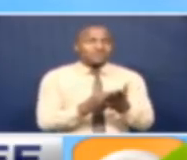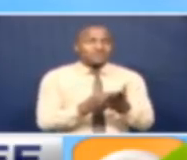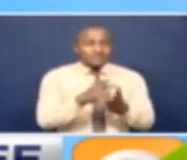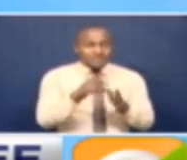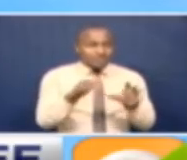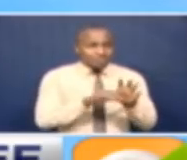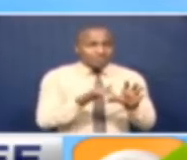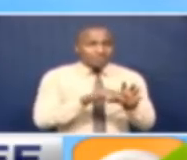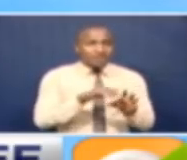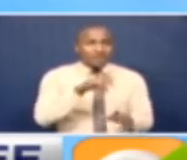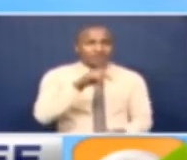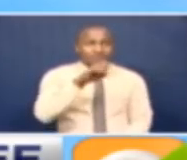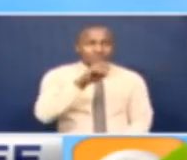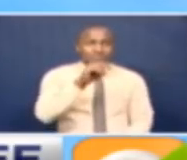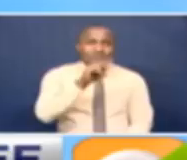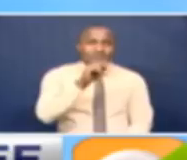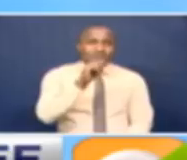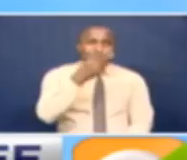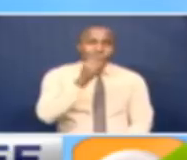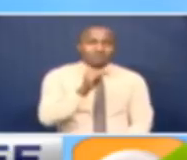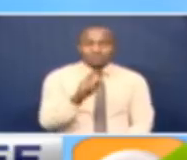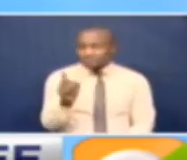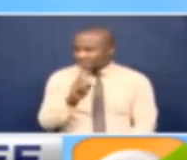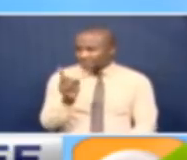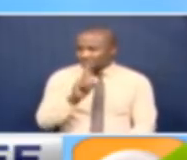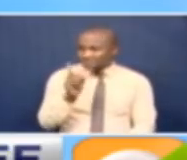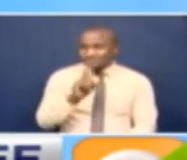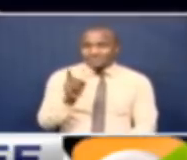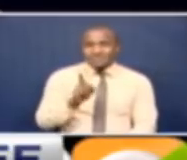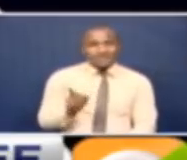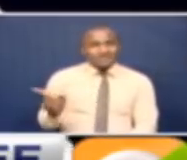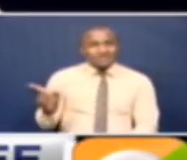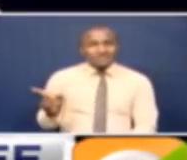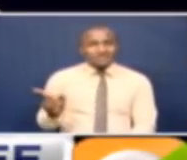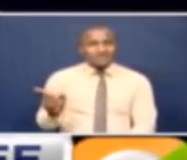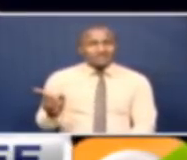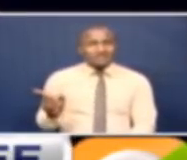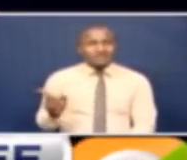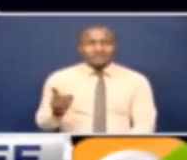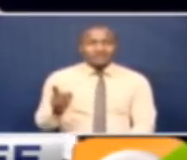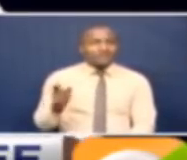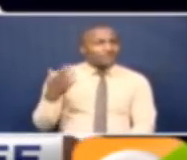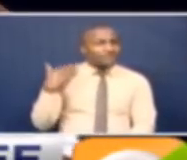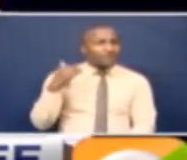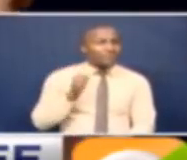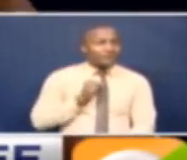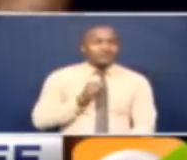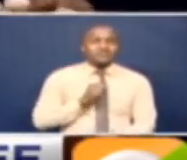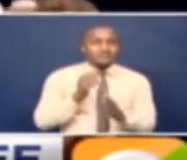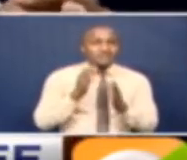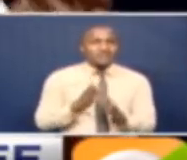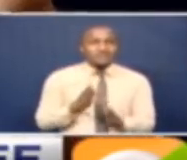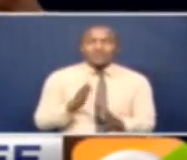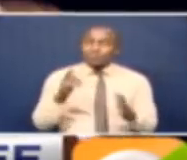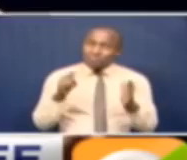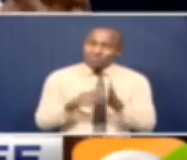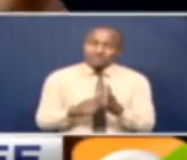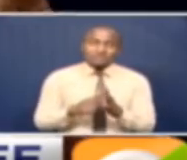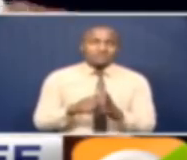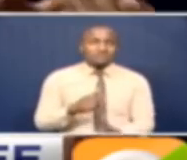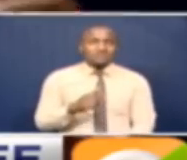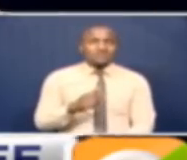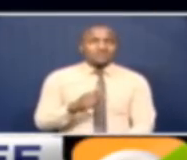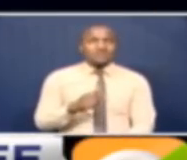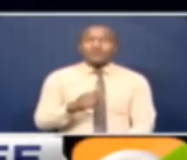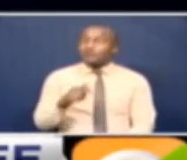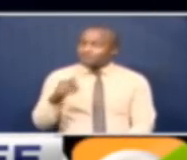Correct. Senator. Now, let me just, the senator here, the former senator, has actually gone straight to the point of what is